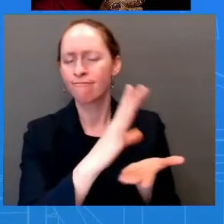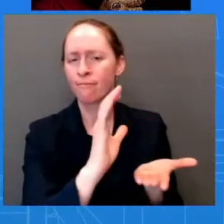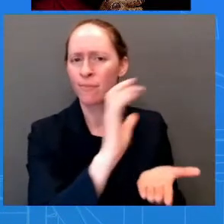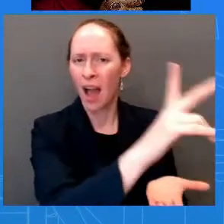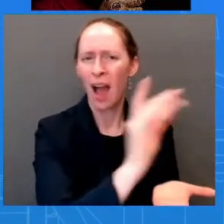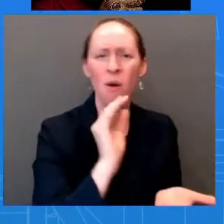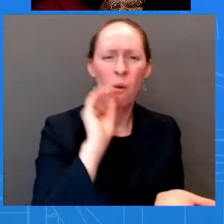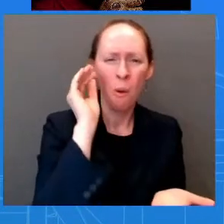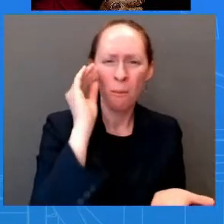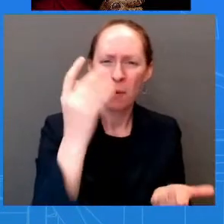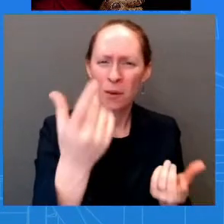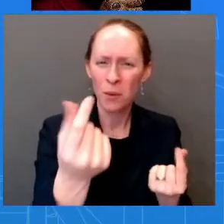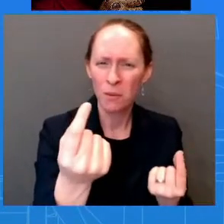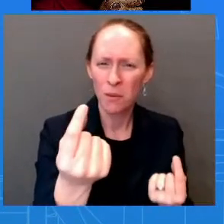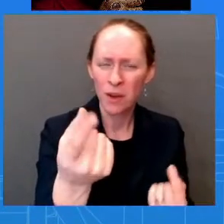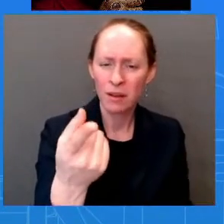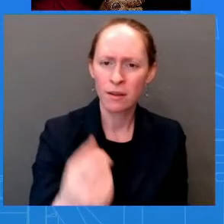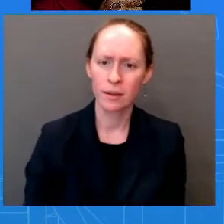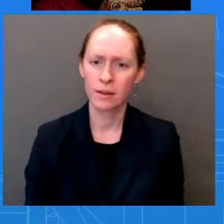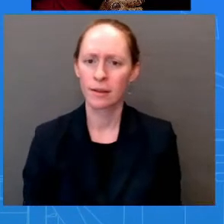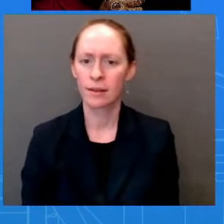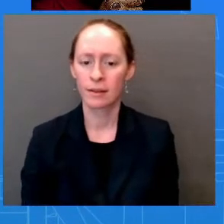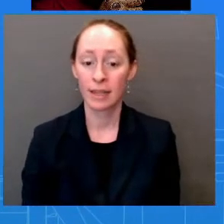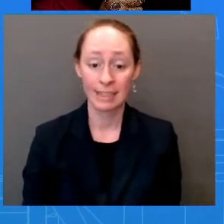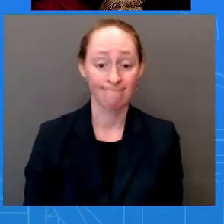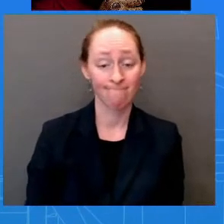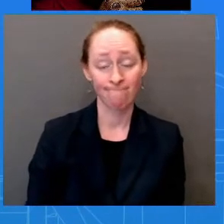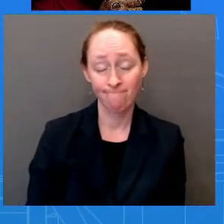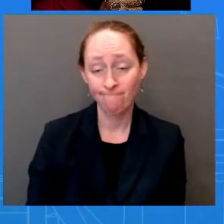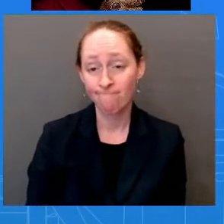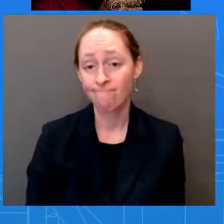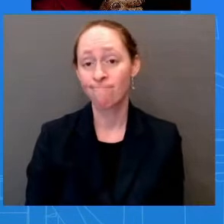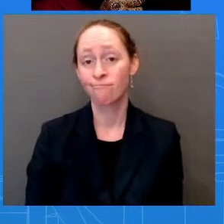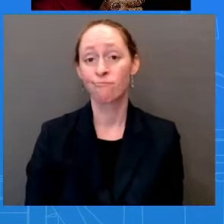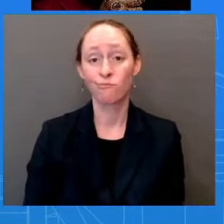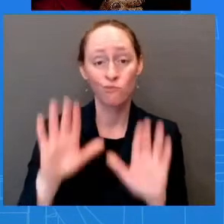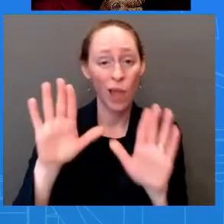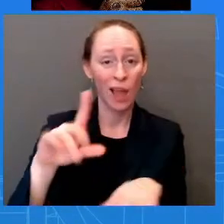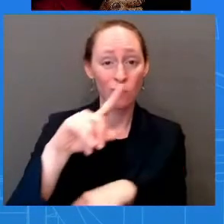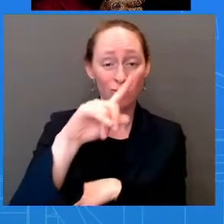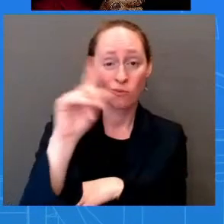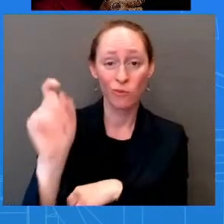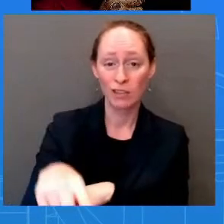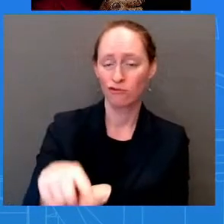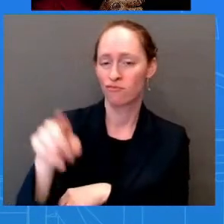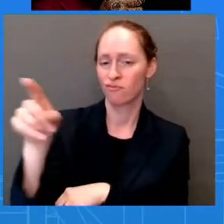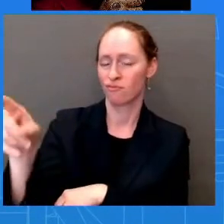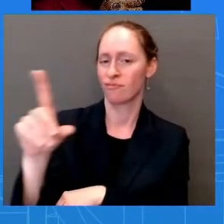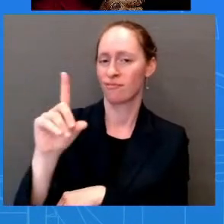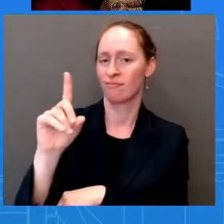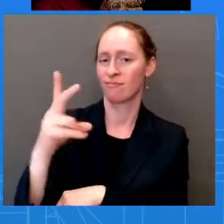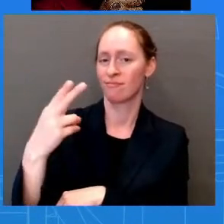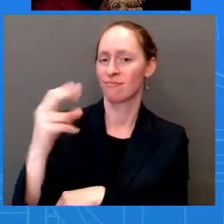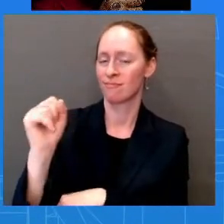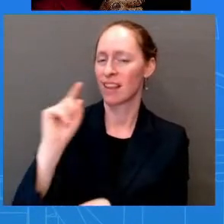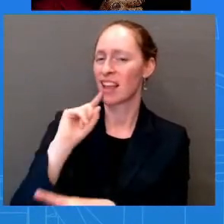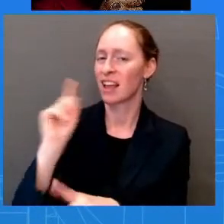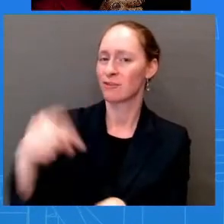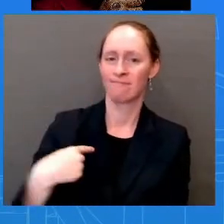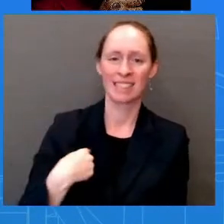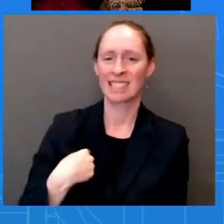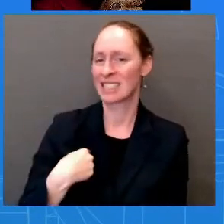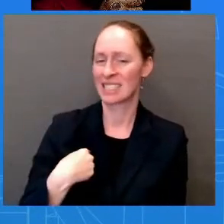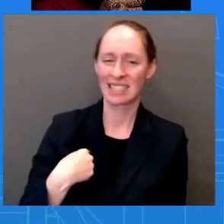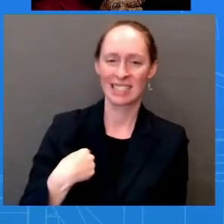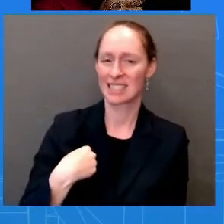it's a great question. I'm going to let Department of Homeland Security, as I just said, they're going to have more. They'll share more on